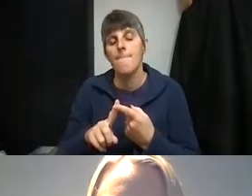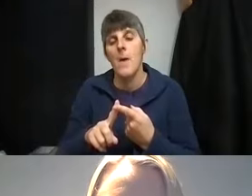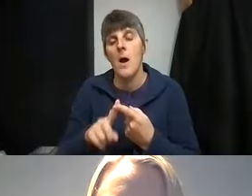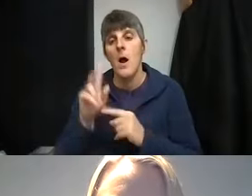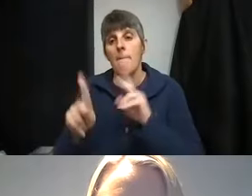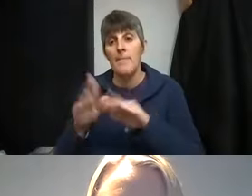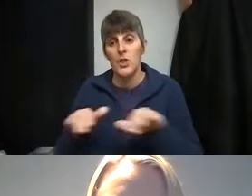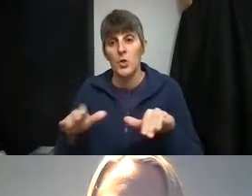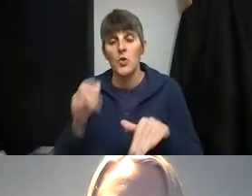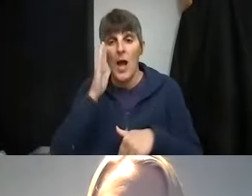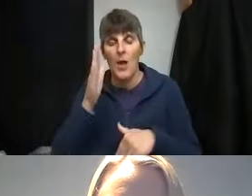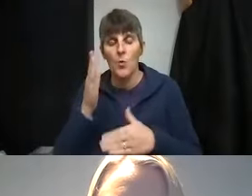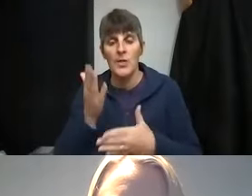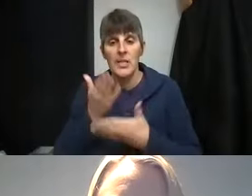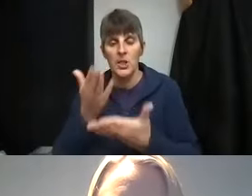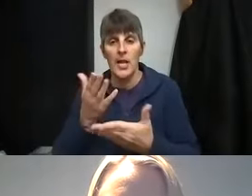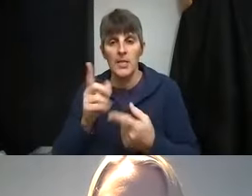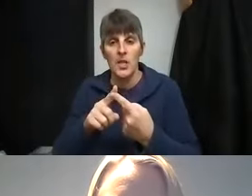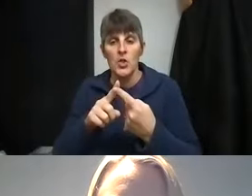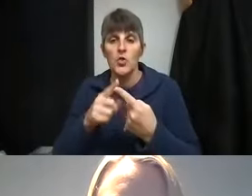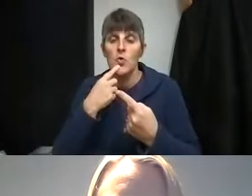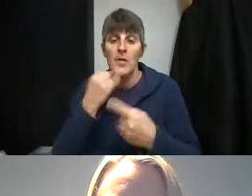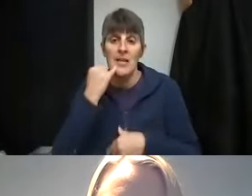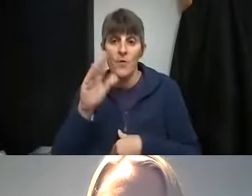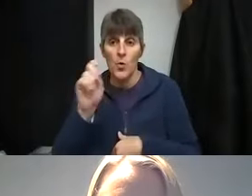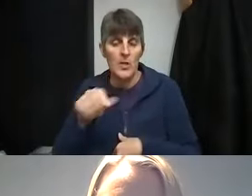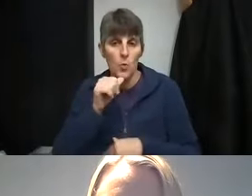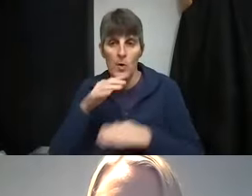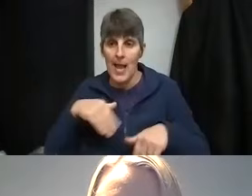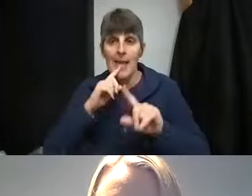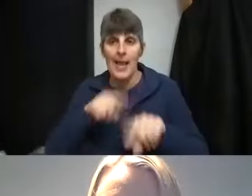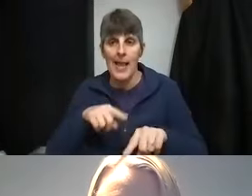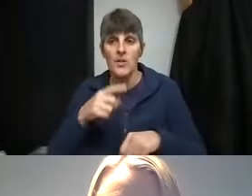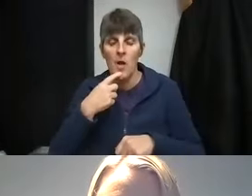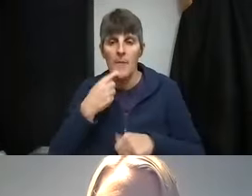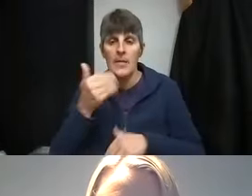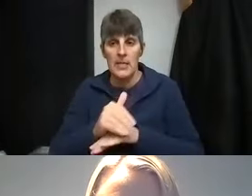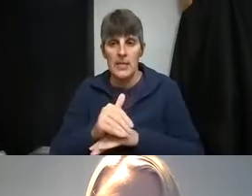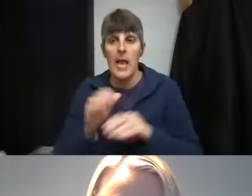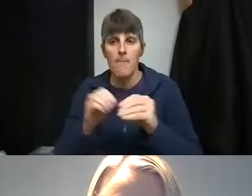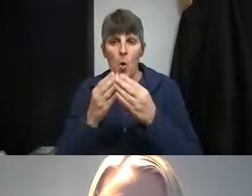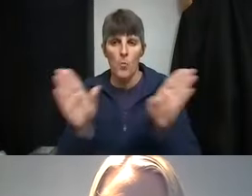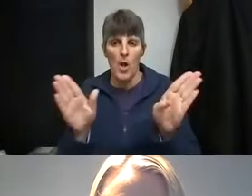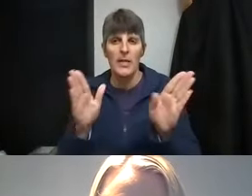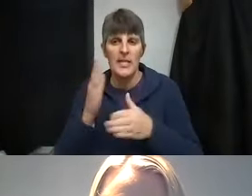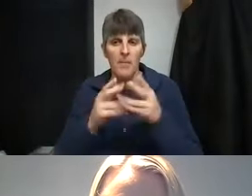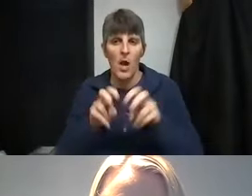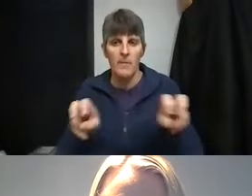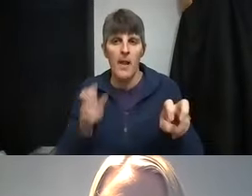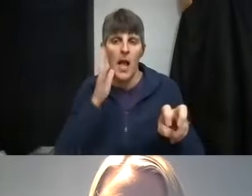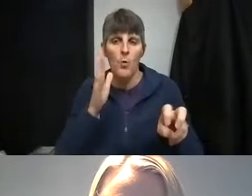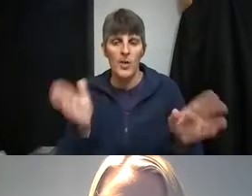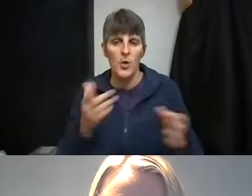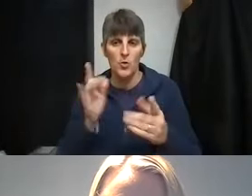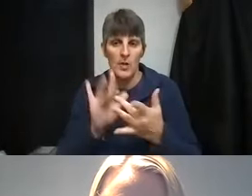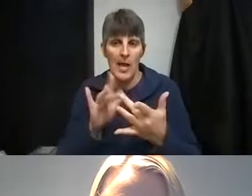people's children. So I would suggest to, if your questions were not answered tonight more broadly as part of the panel, I would encourage you to contact